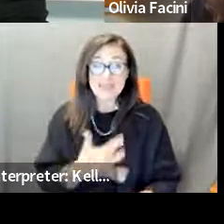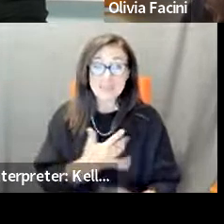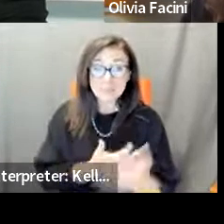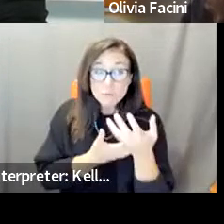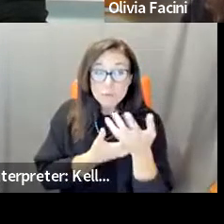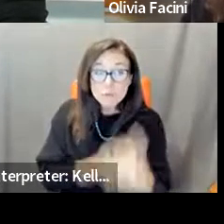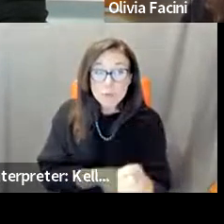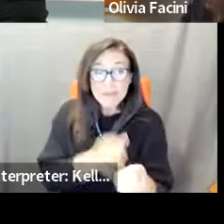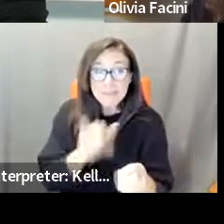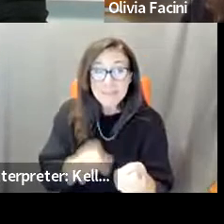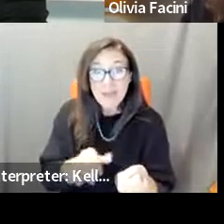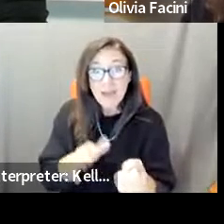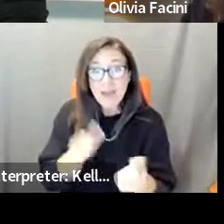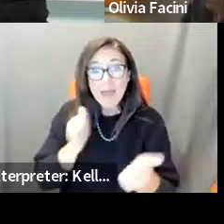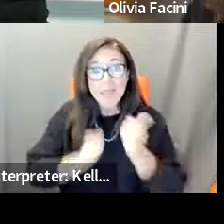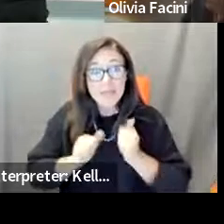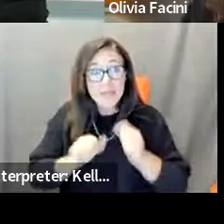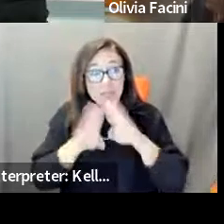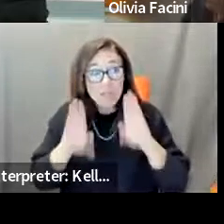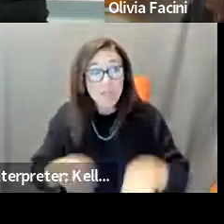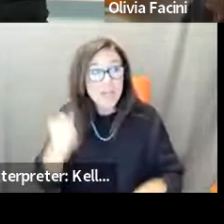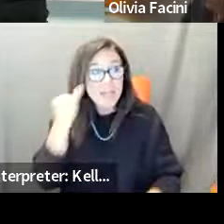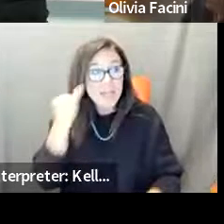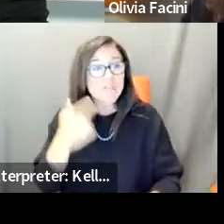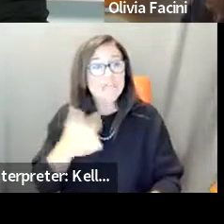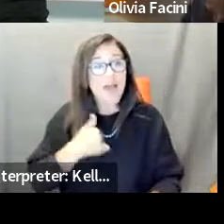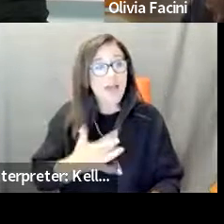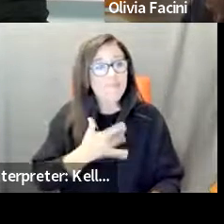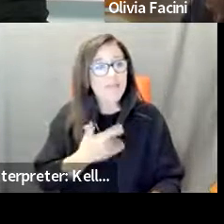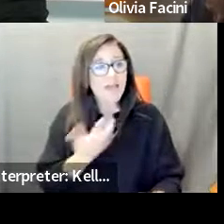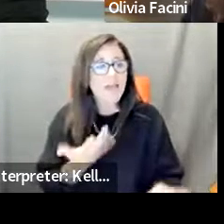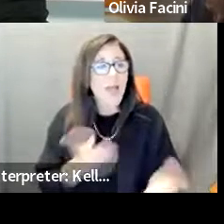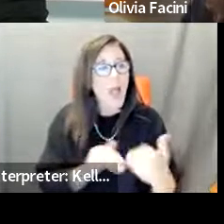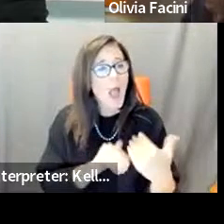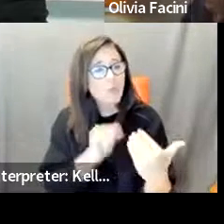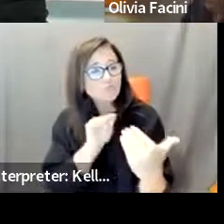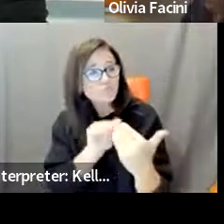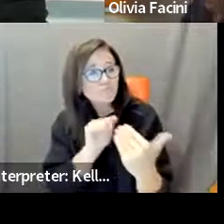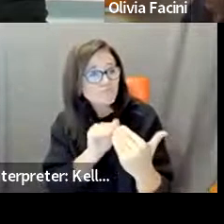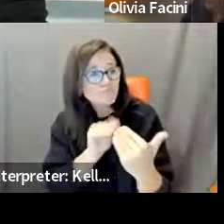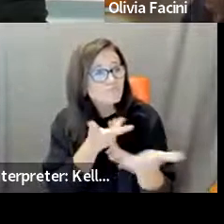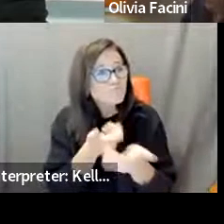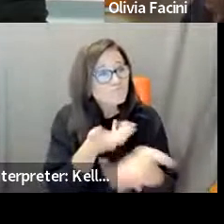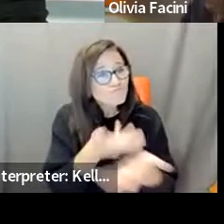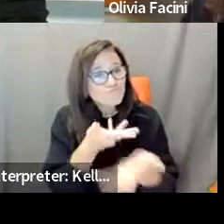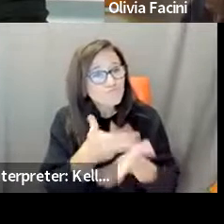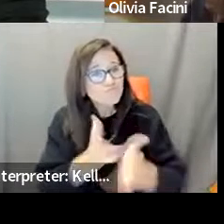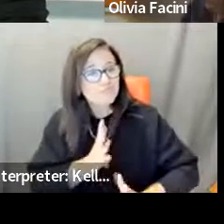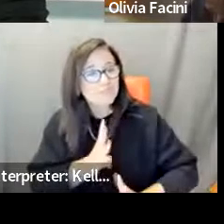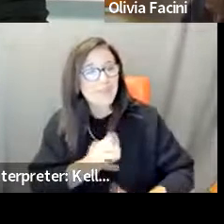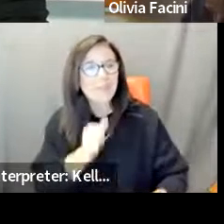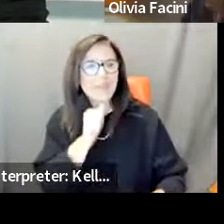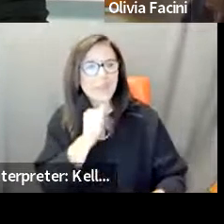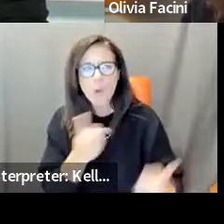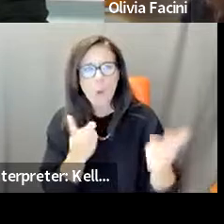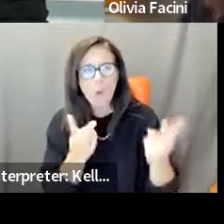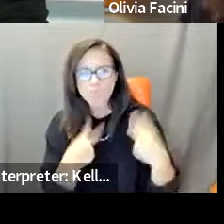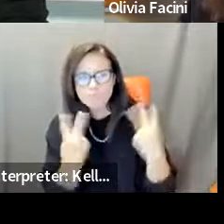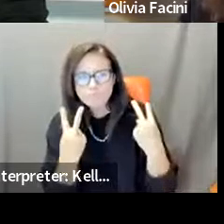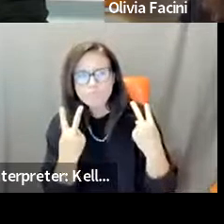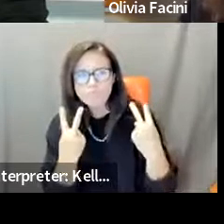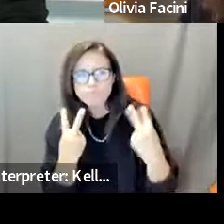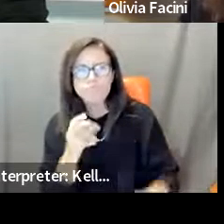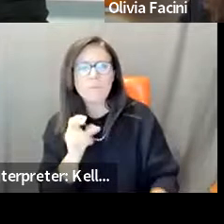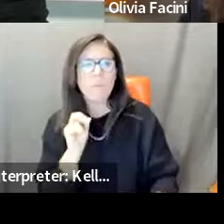feel like a burden or a villain when I request services. So if